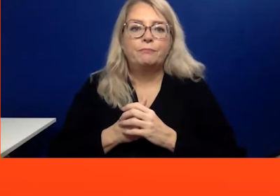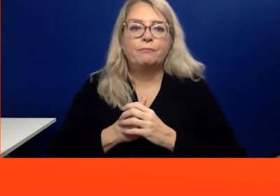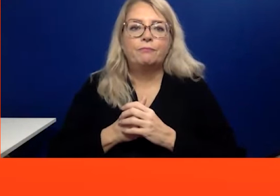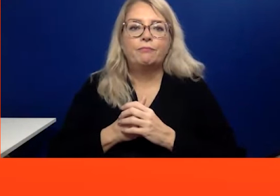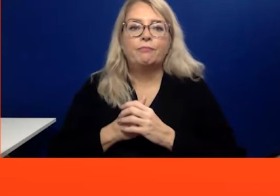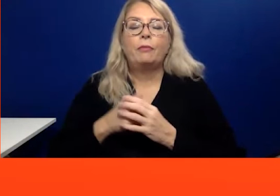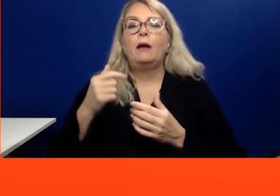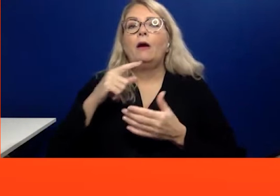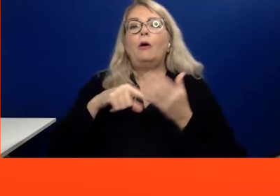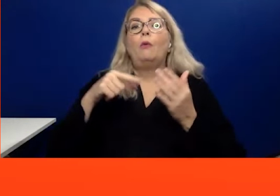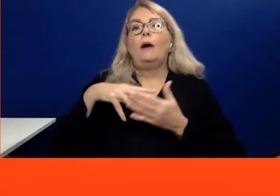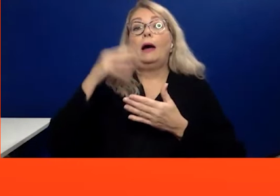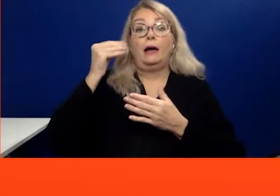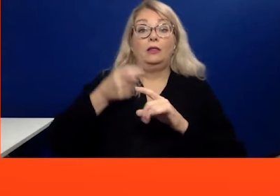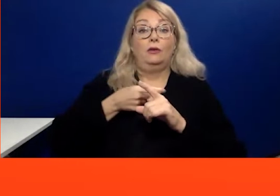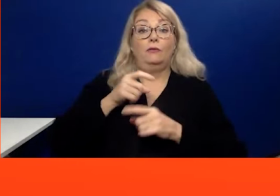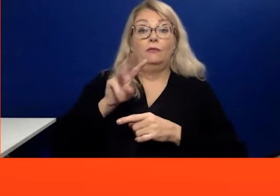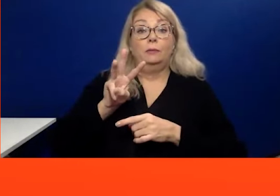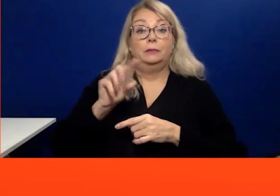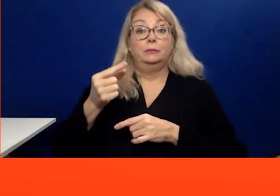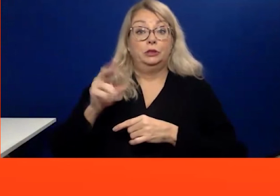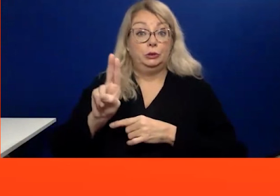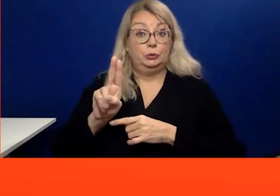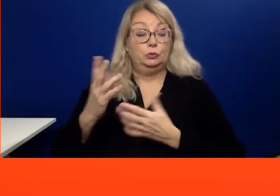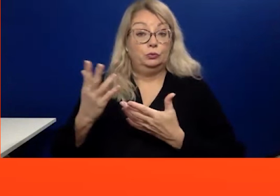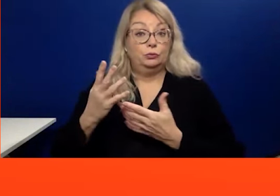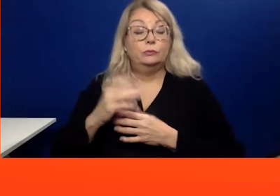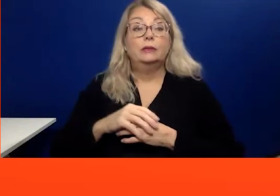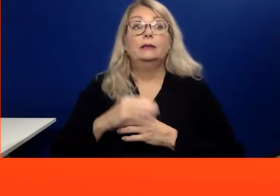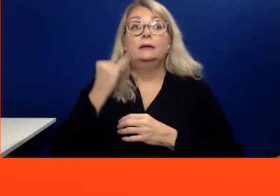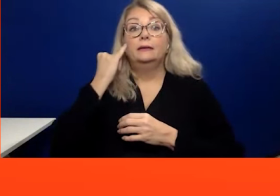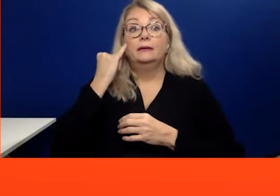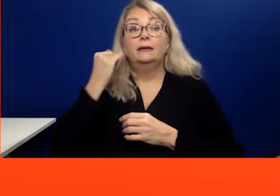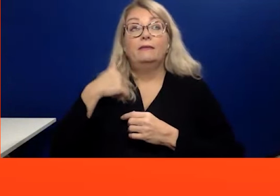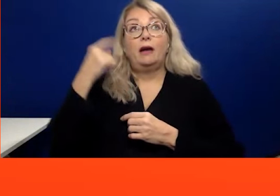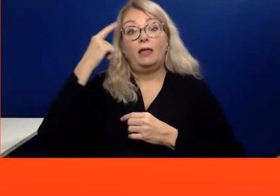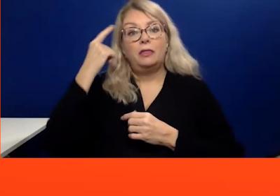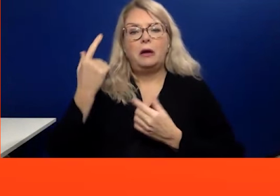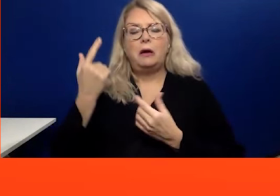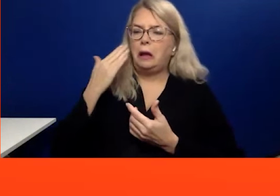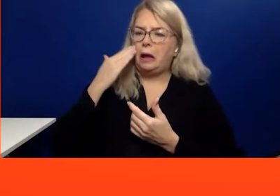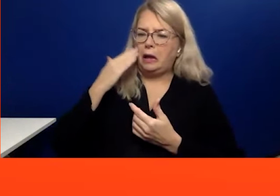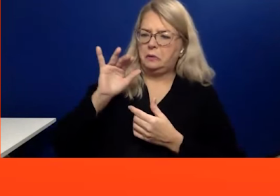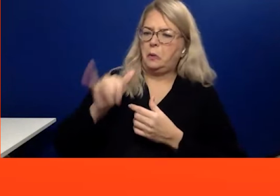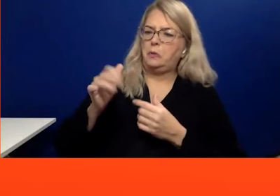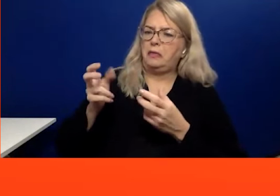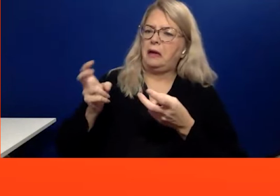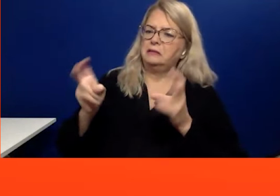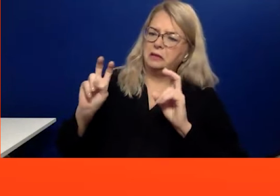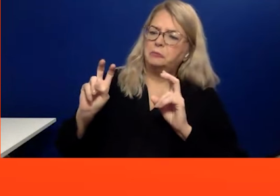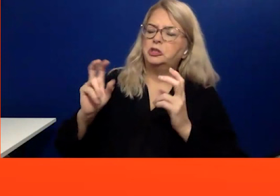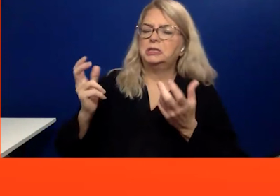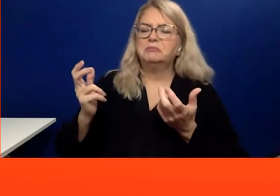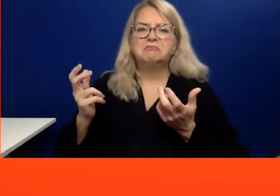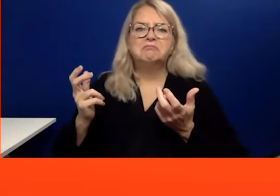what I learned at WGU. If I thought I knew a subject, in order to get through